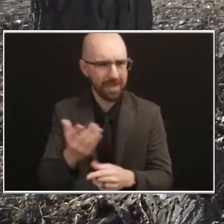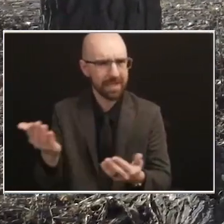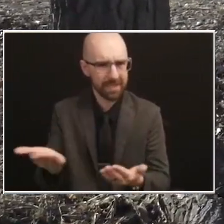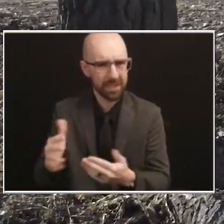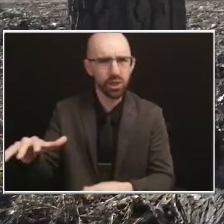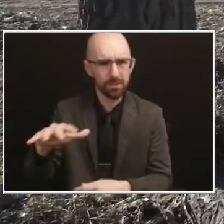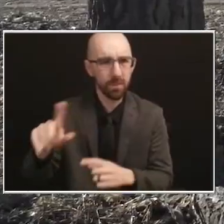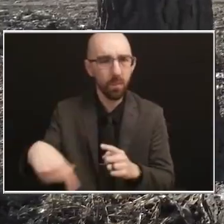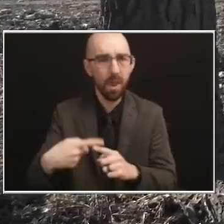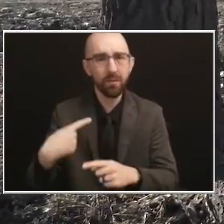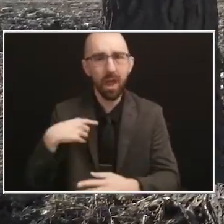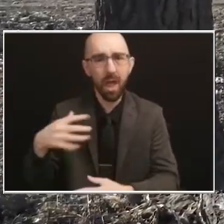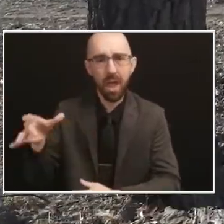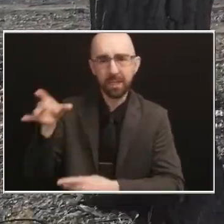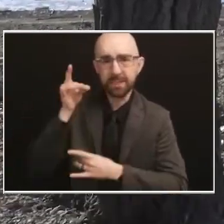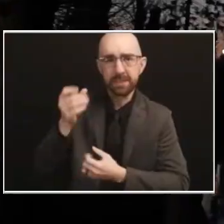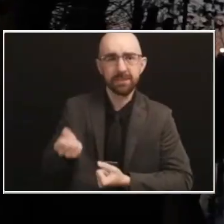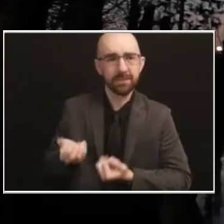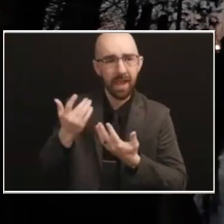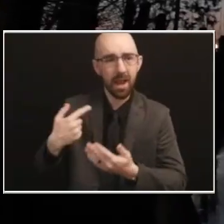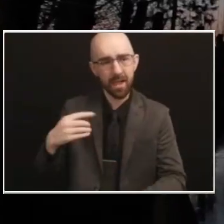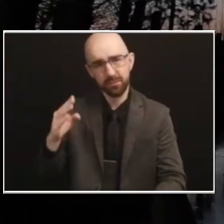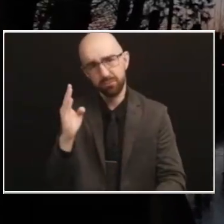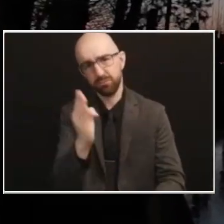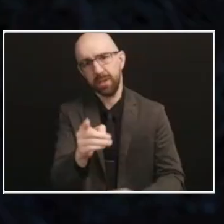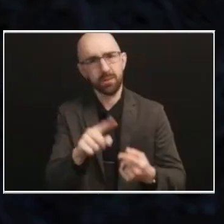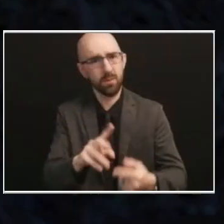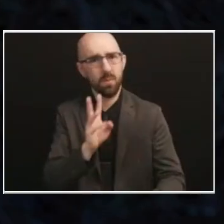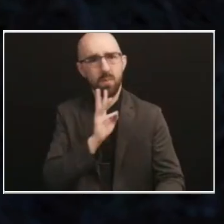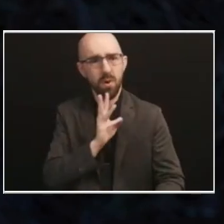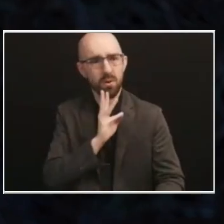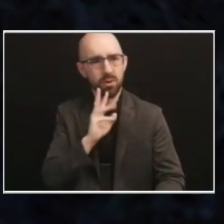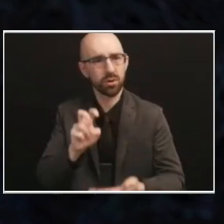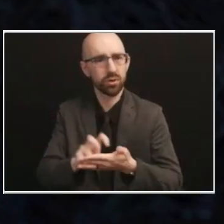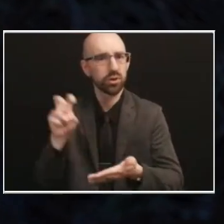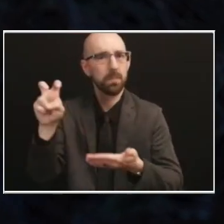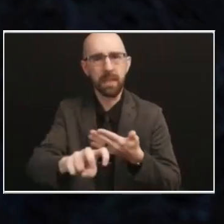on fire, I ran directly down over here to the water and jumped in.